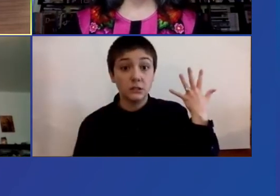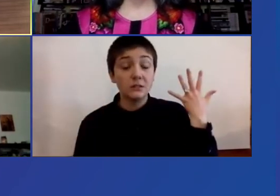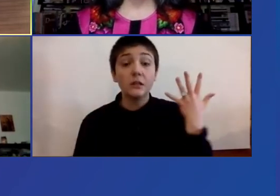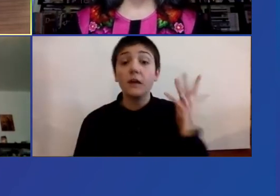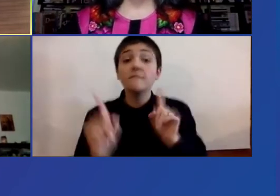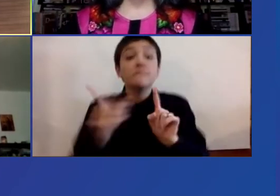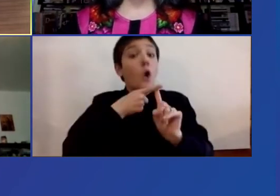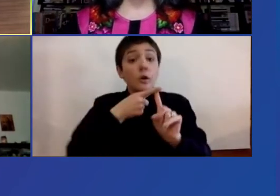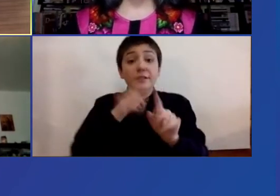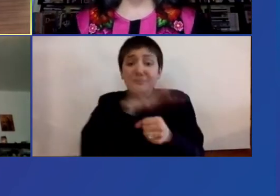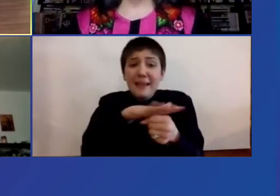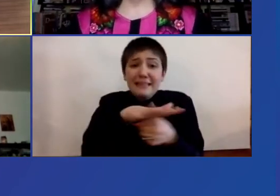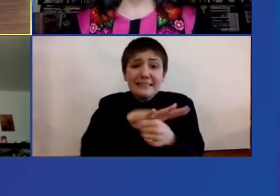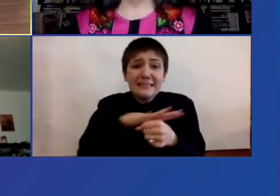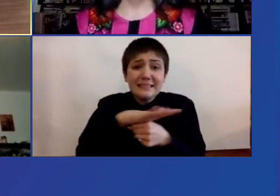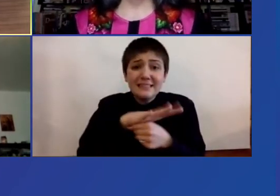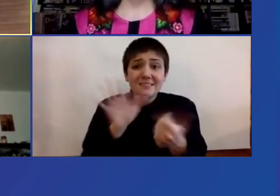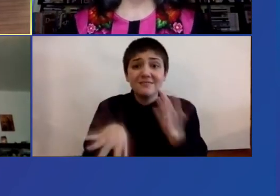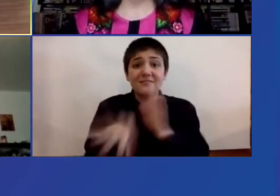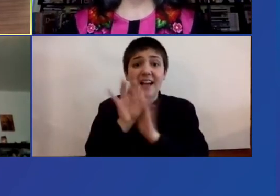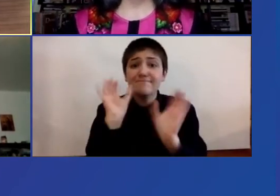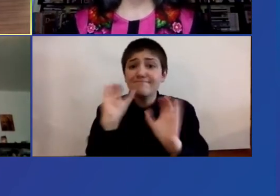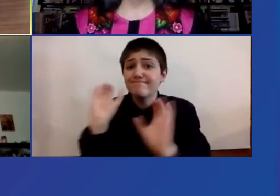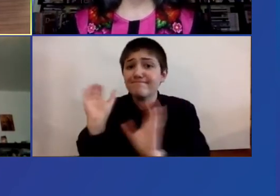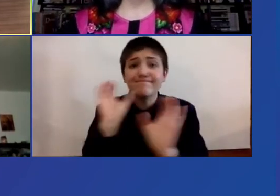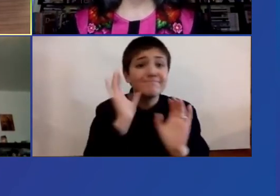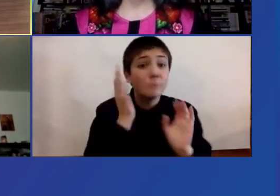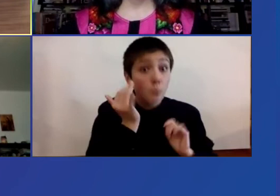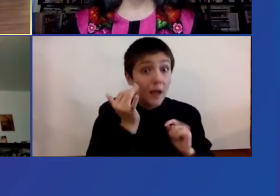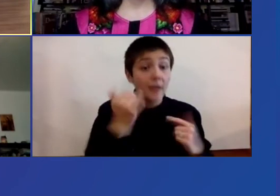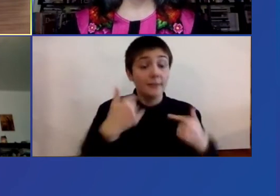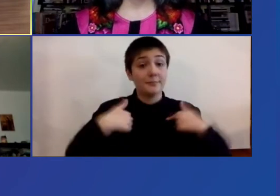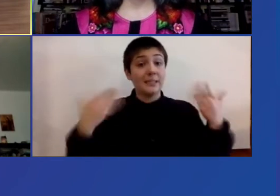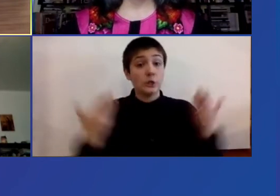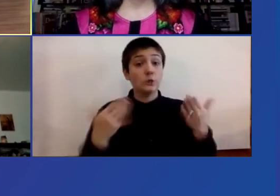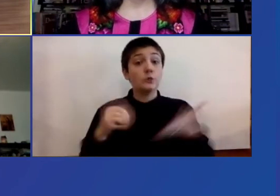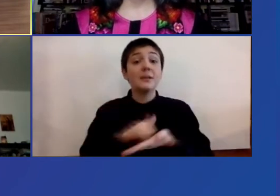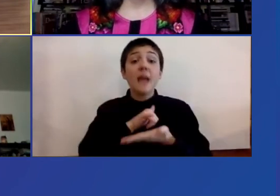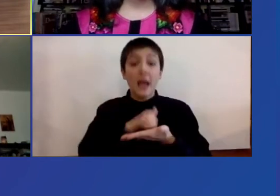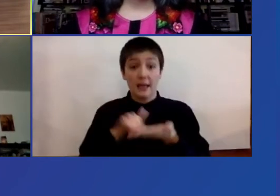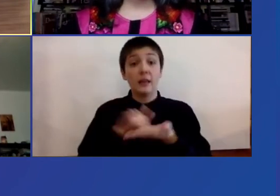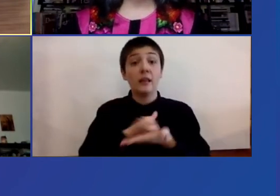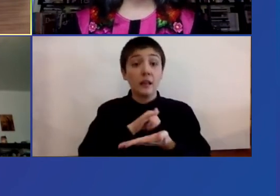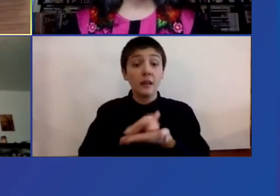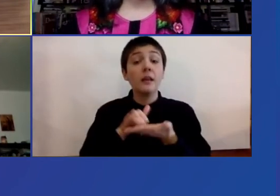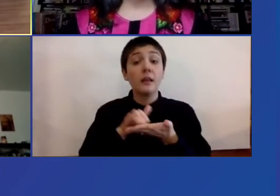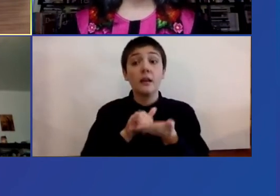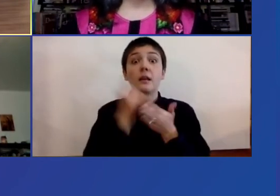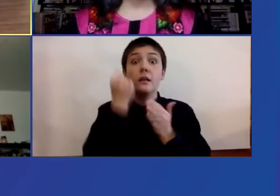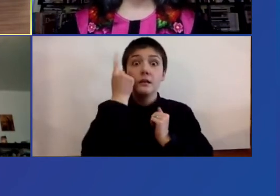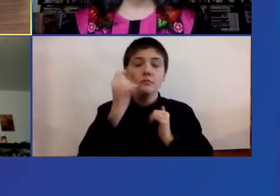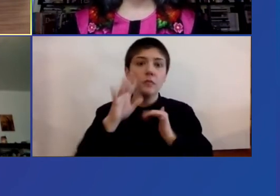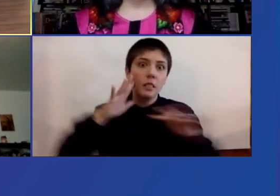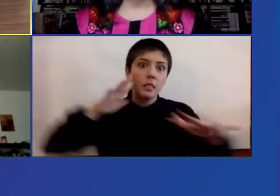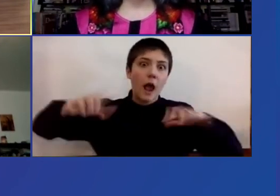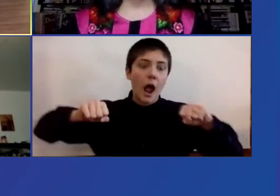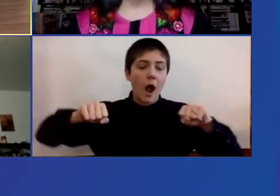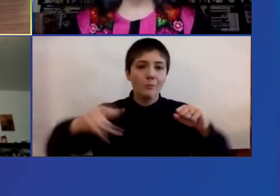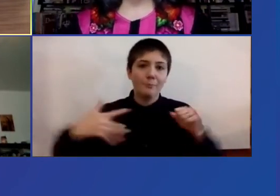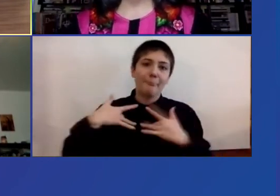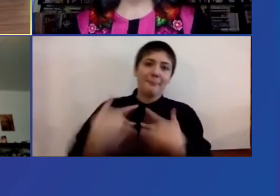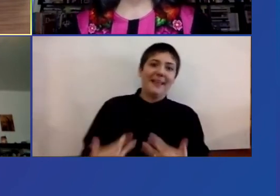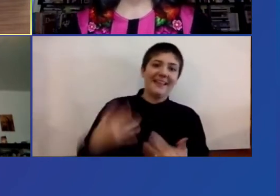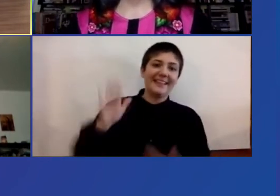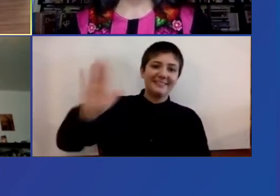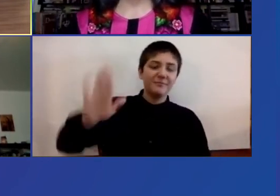space, because we're here in Manhattan and, you know, neighbors, noise, etc. And we're a stamping, grounded,